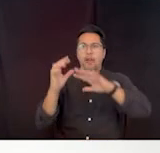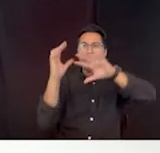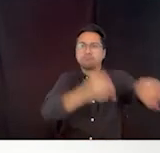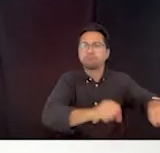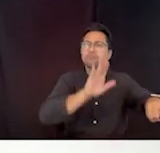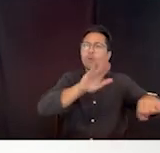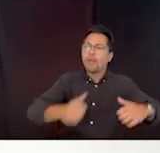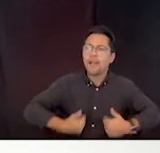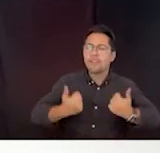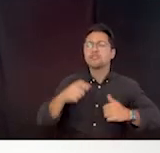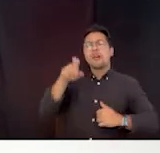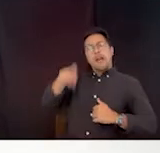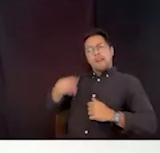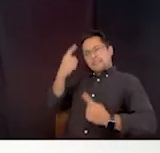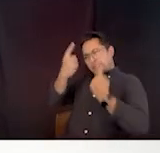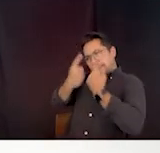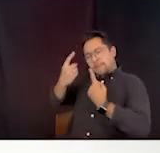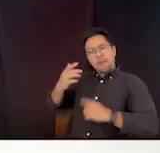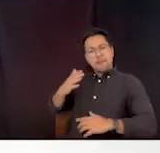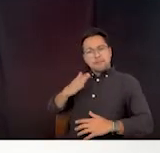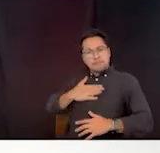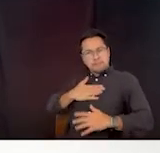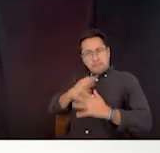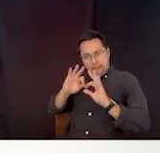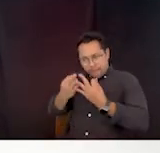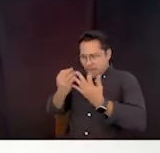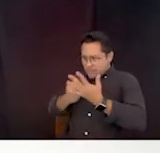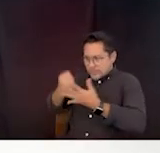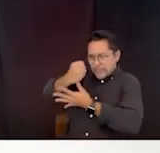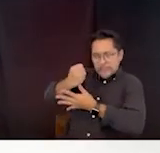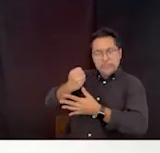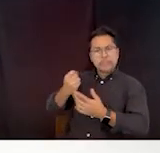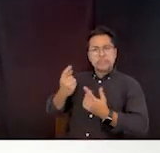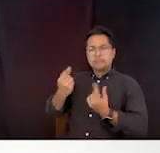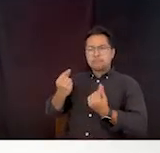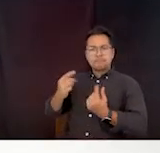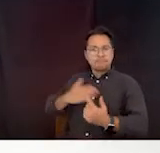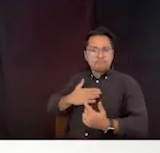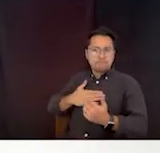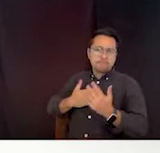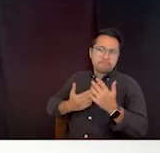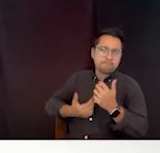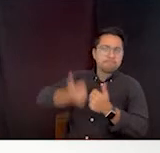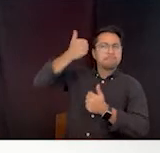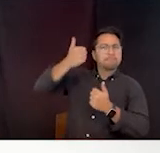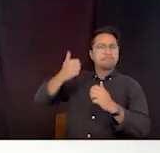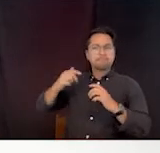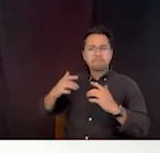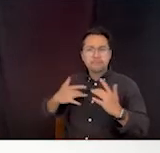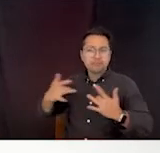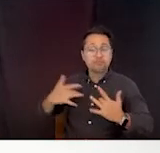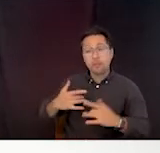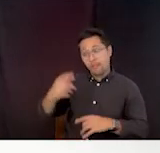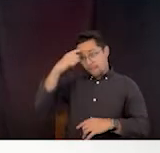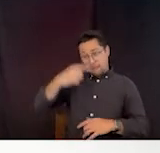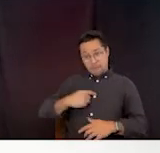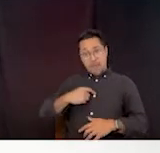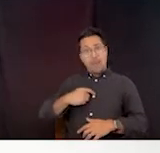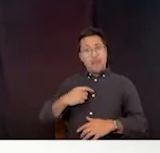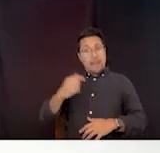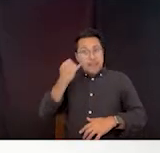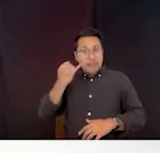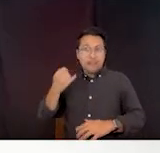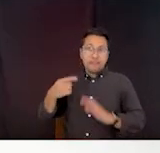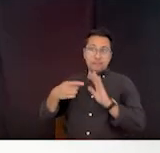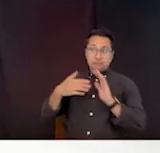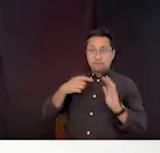family? What is it that I'm questioning the most right now? So if I have a little one and my biggest concern might be communication, they may have given me a referral